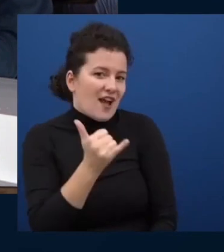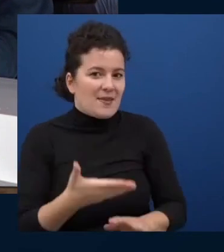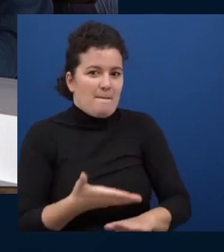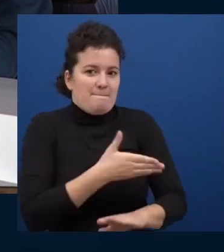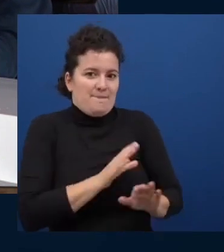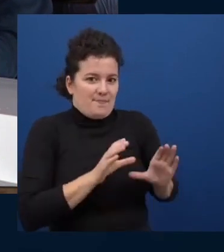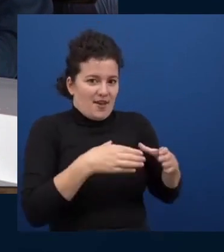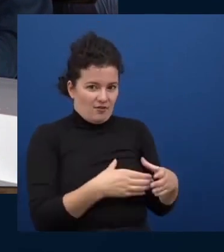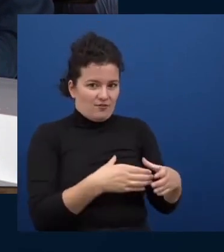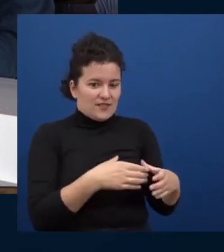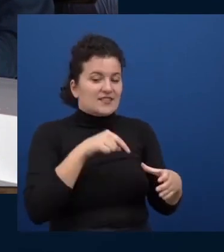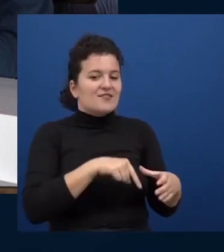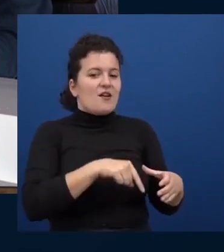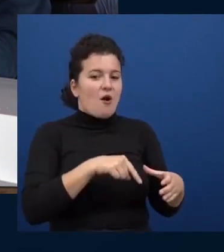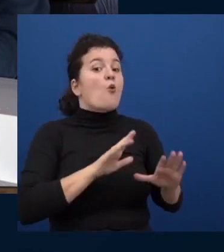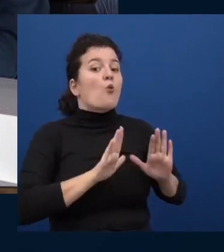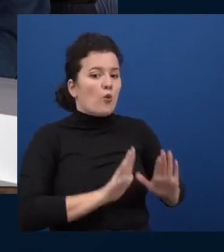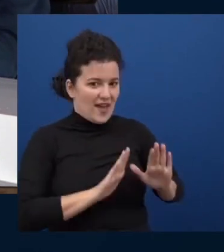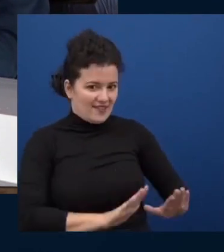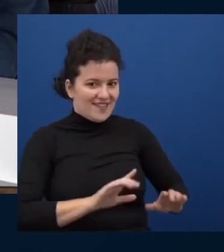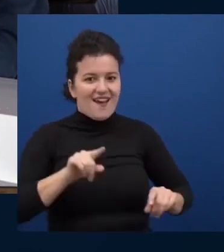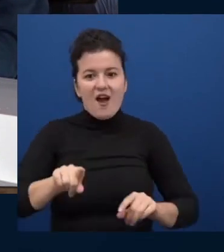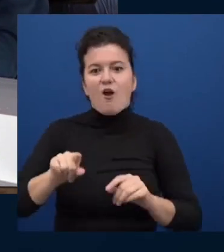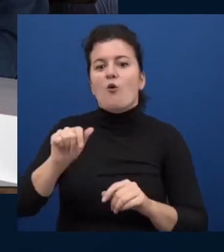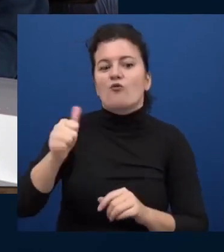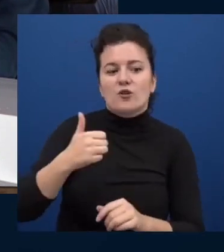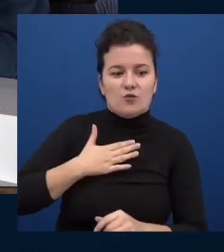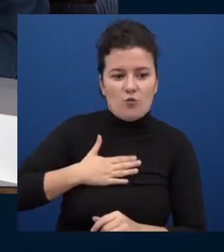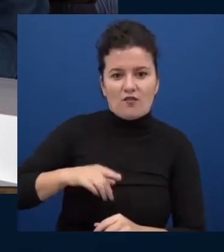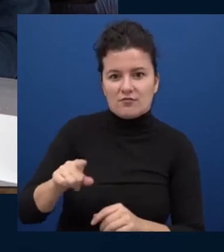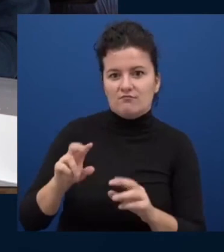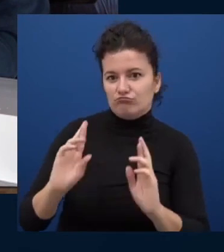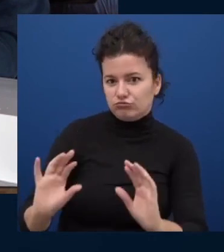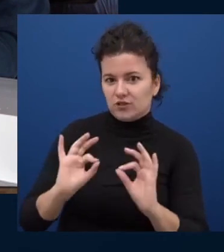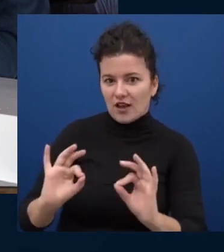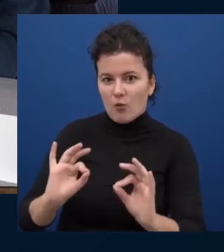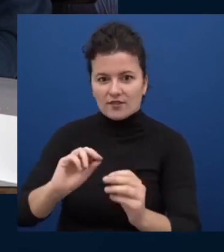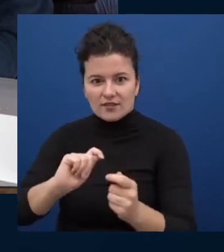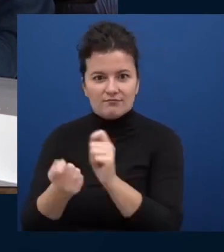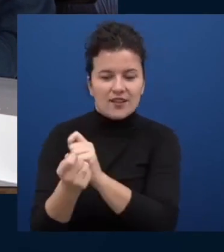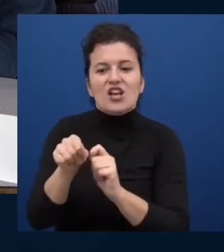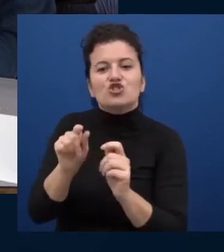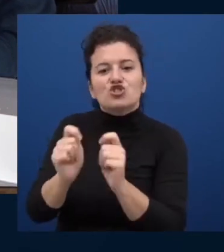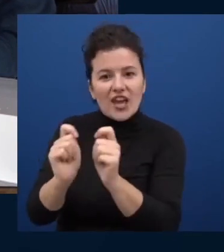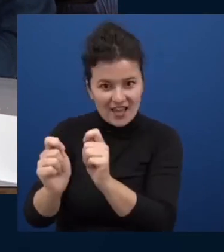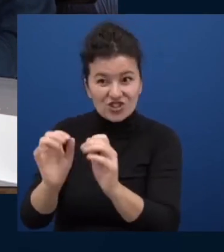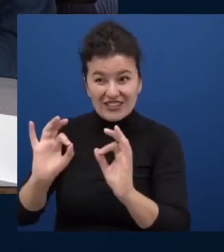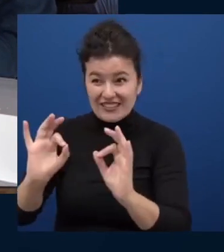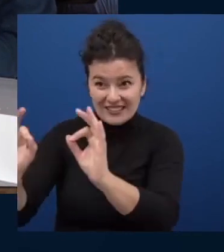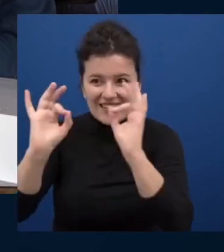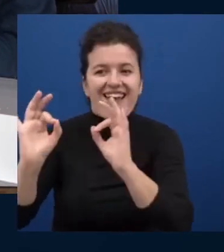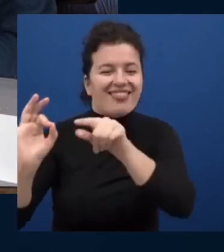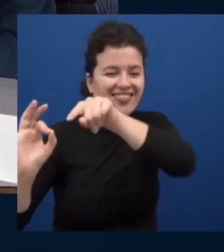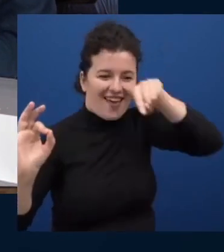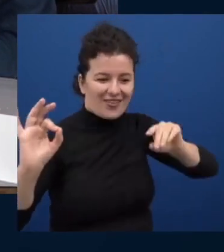rid of AngularJS. Mm-hmm. And I think it's premature to go much more into